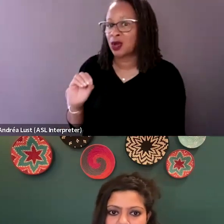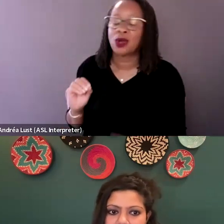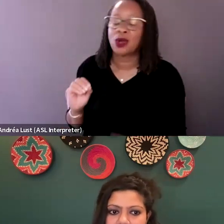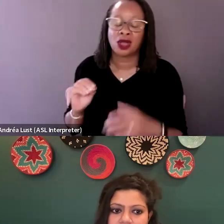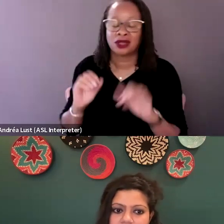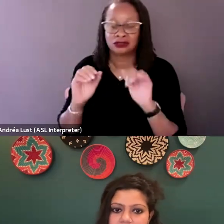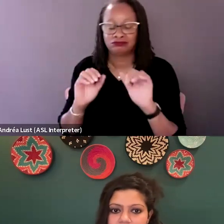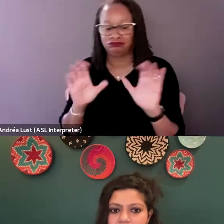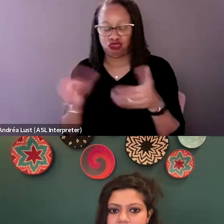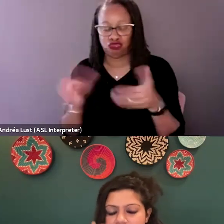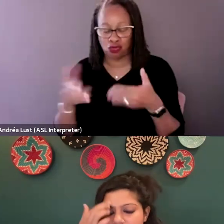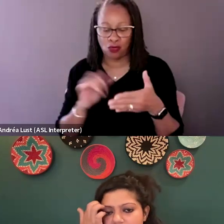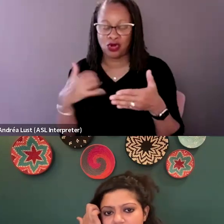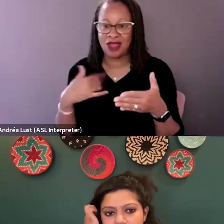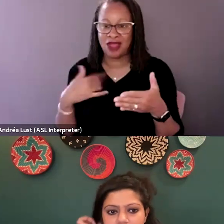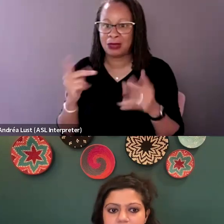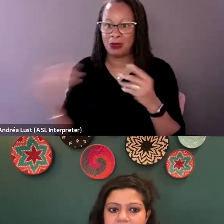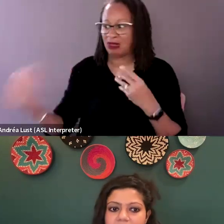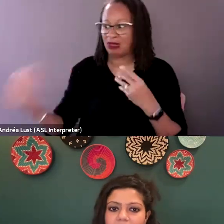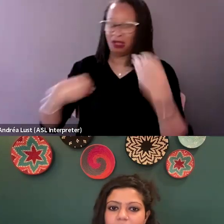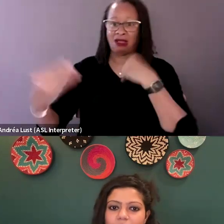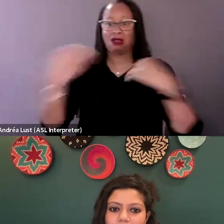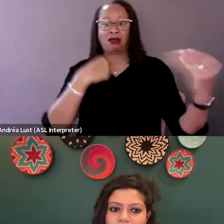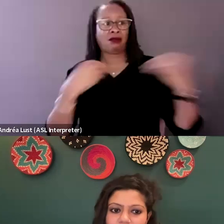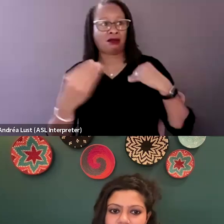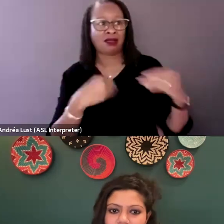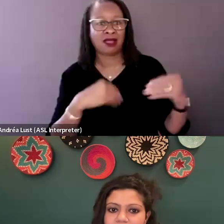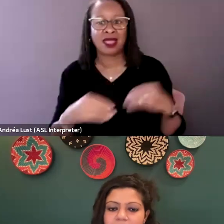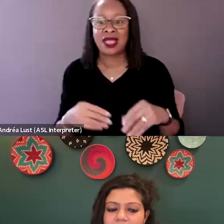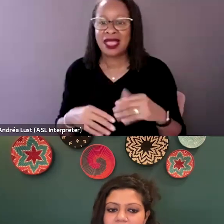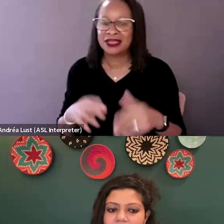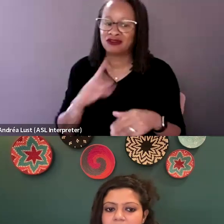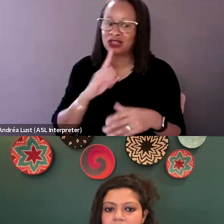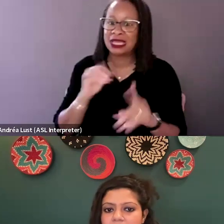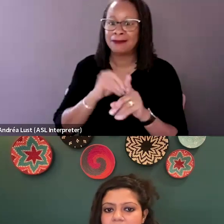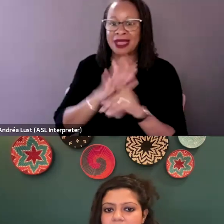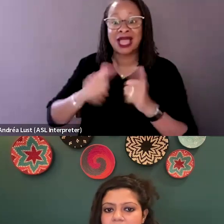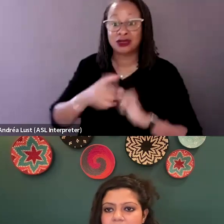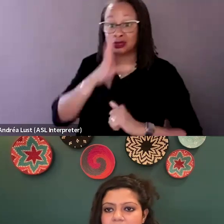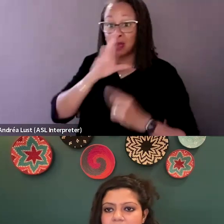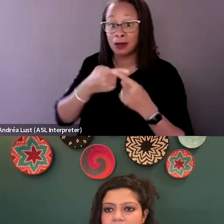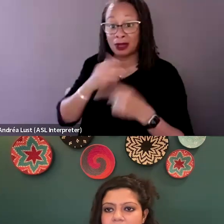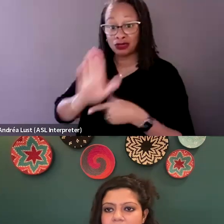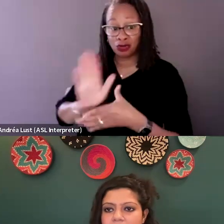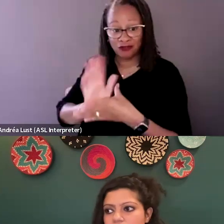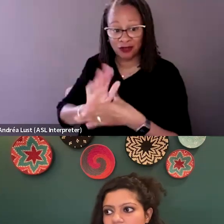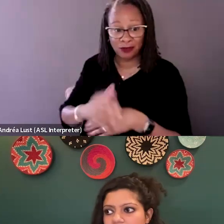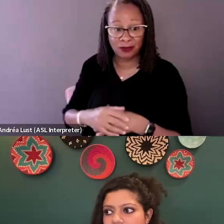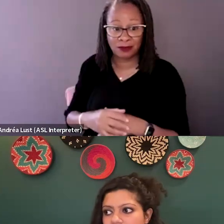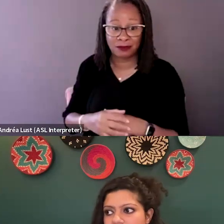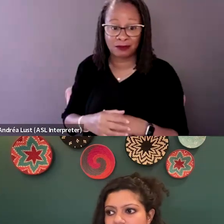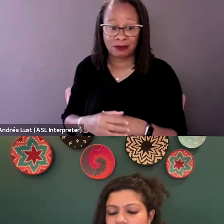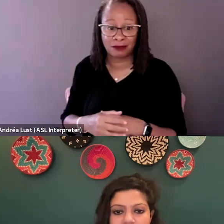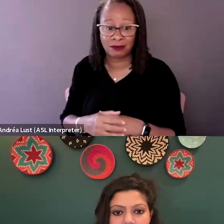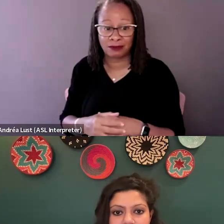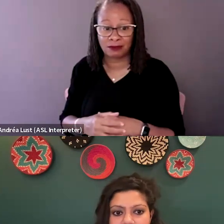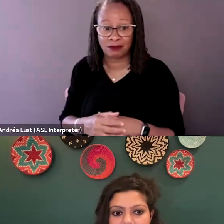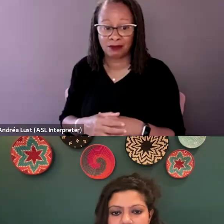think because it was the first time, there was a certain innocence, and I think that innocence of sometimes backfired, but it